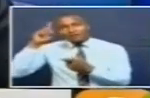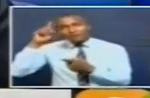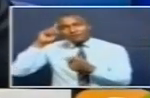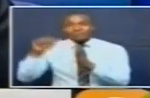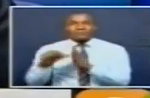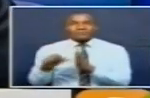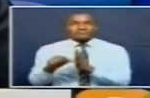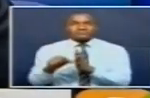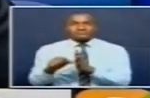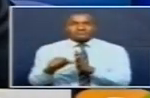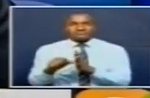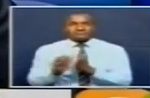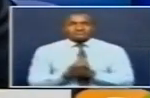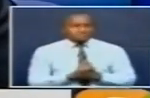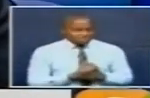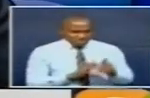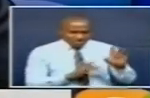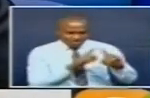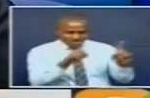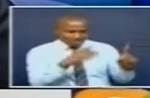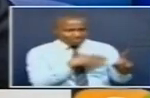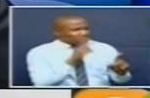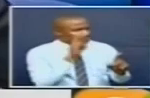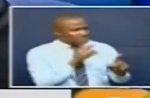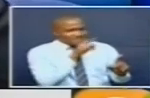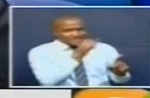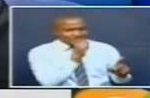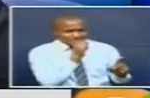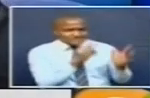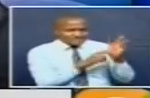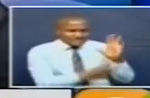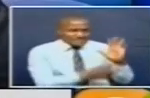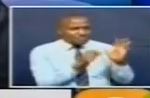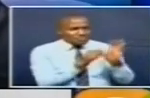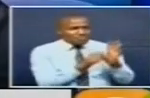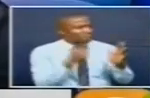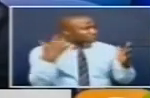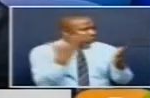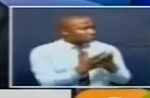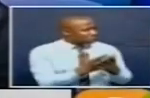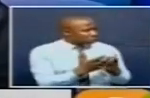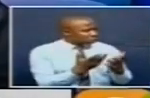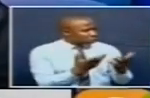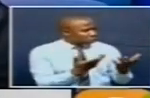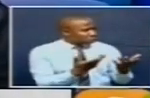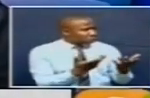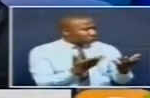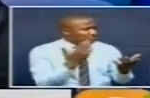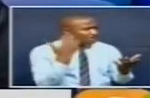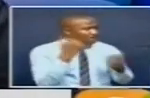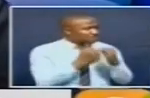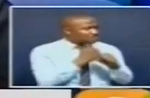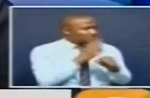seeing. Yes. And how that tender has been marred by controversy all through since right. it was first awarded, I think late last year, right.